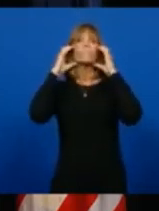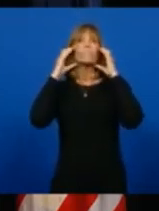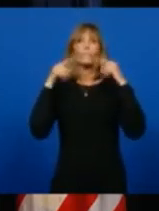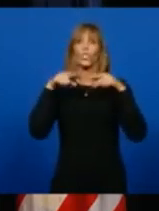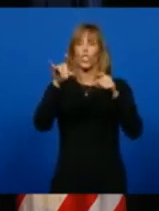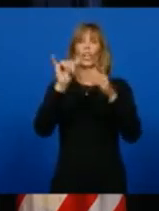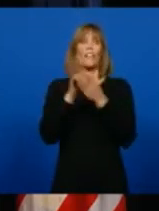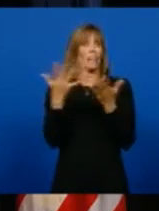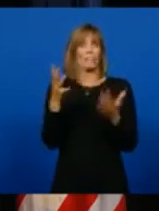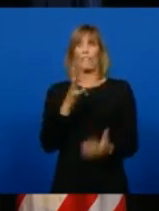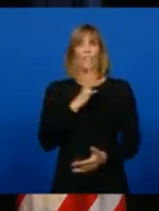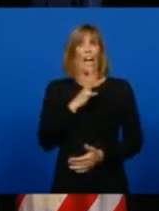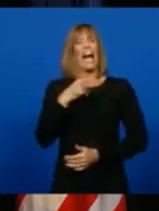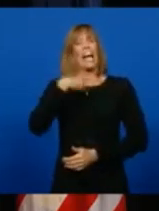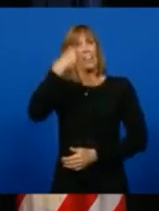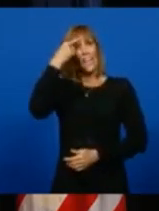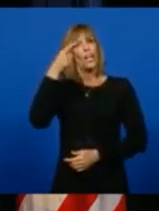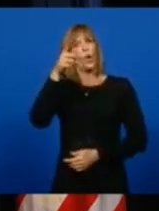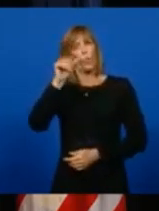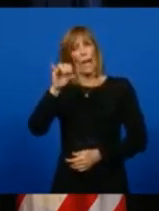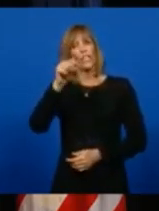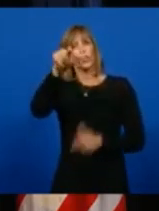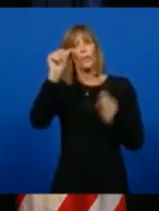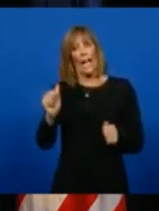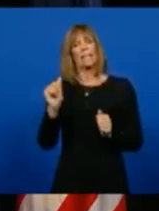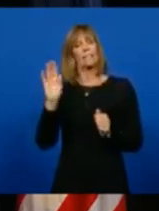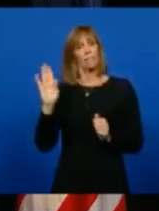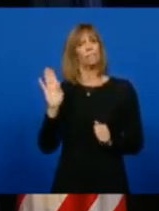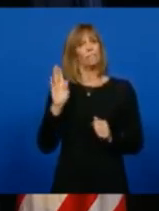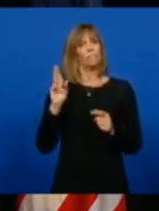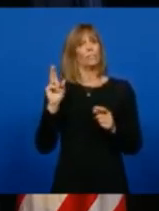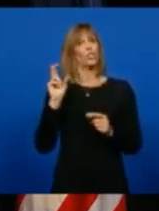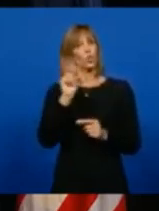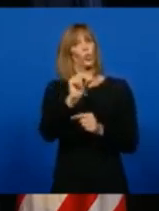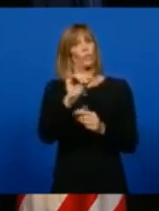mask in addition to that, then I think there's ways that we can move forward with that. Governor, Quarantining despite the